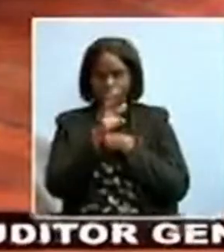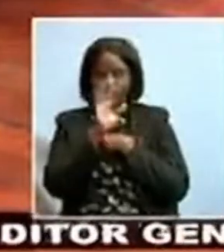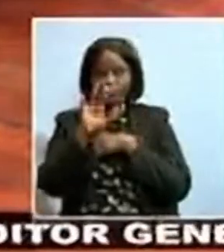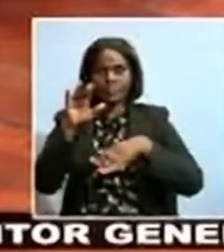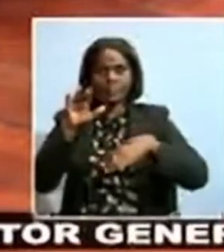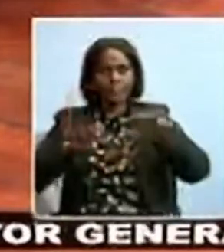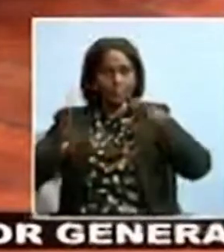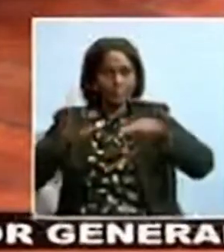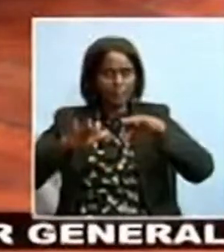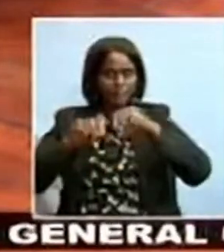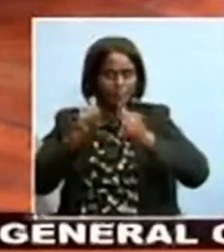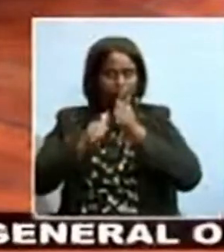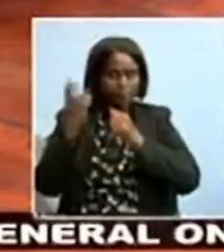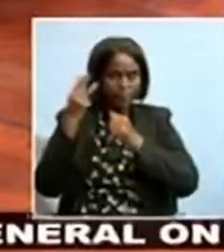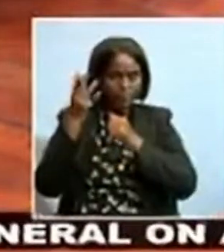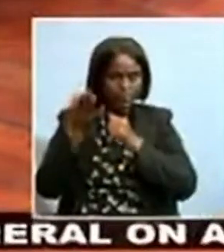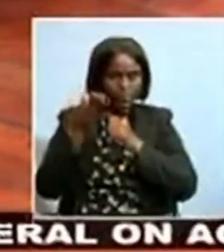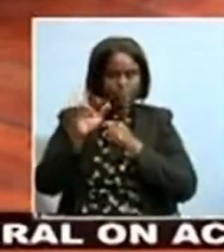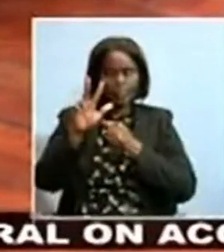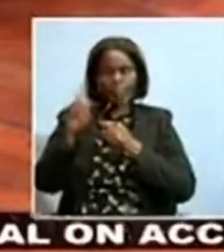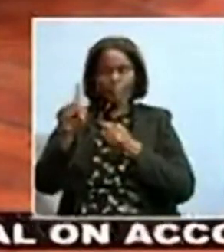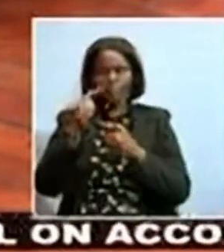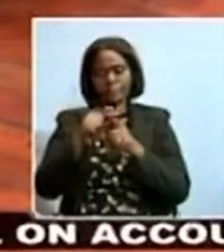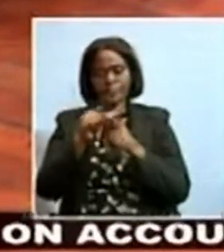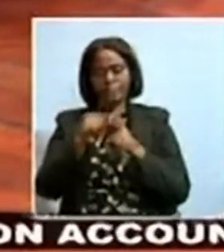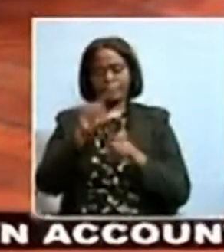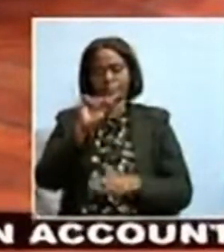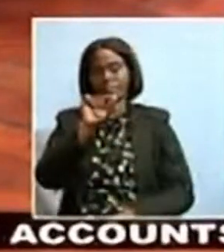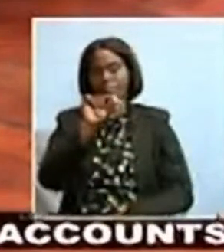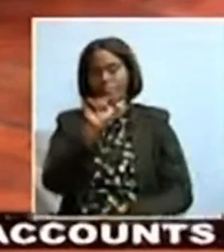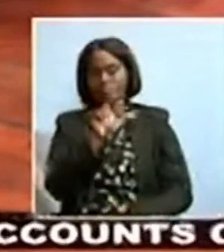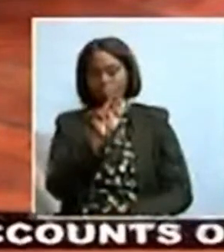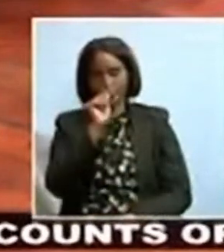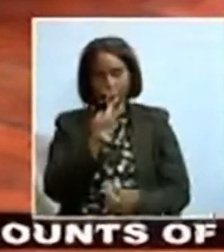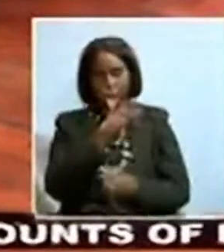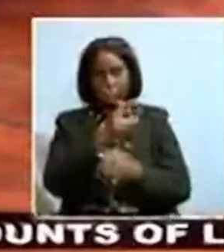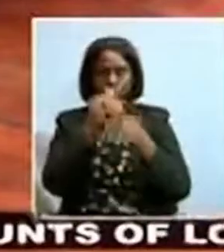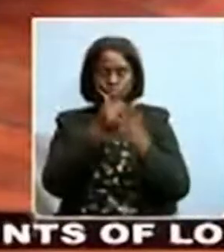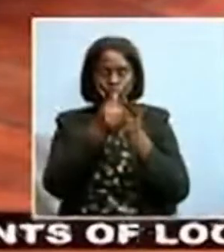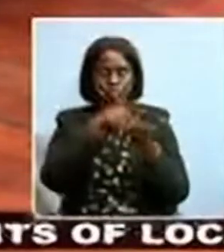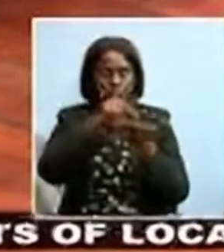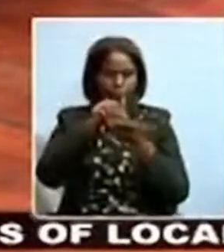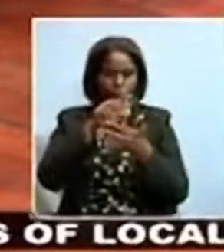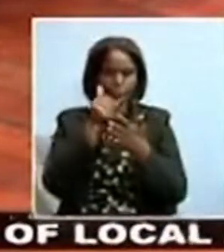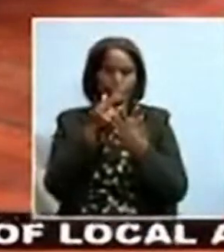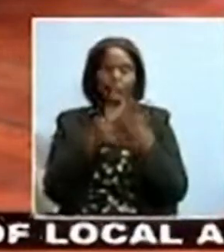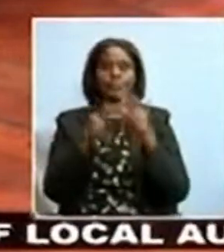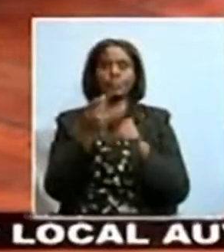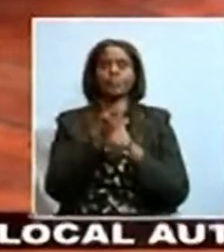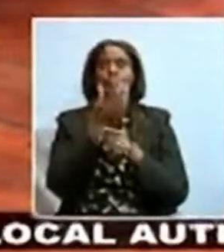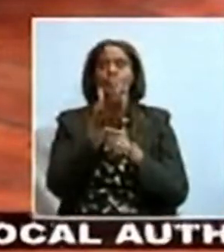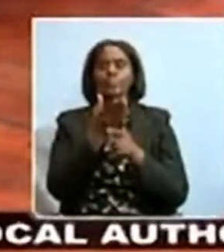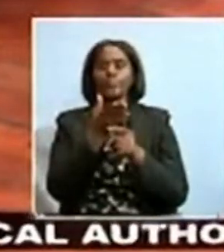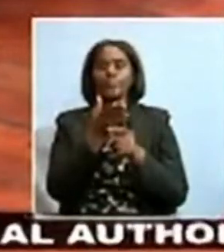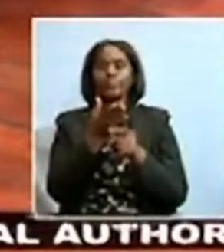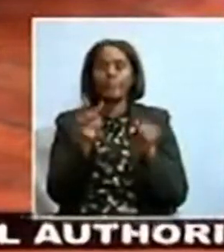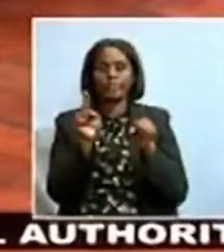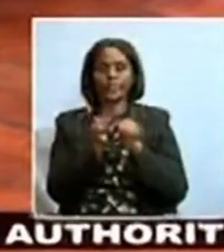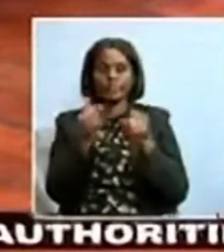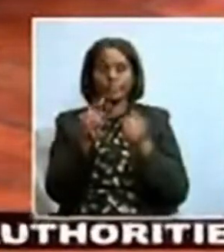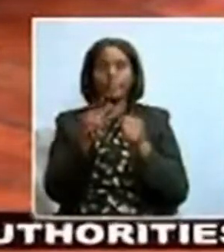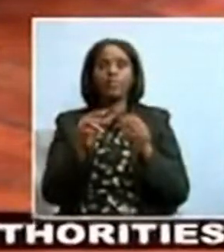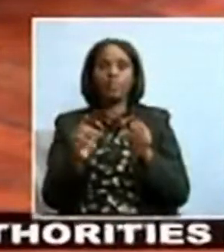balance which was there is at 31st December 2023. Because that's where all these payments here are coming from. The query on